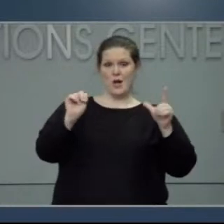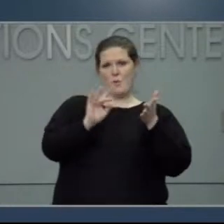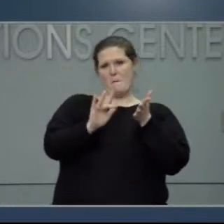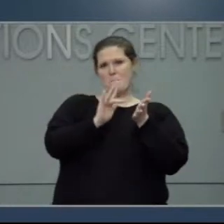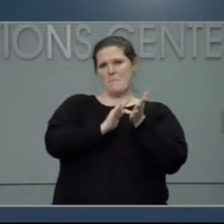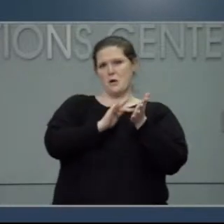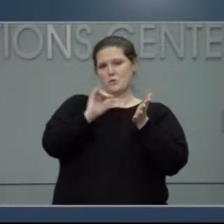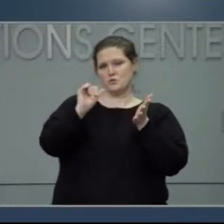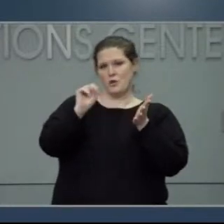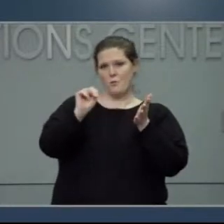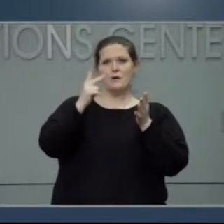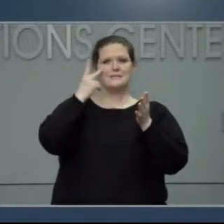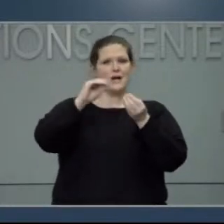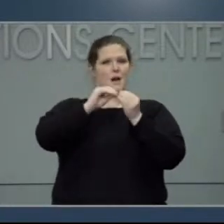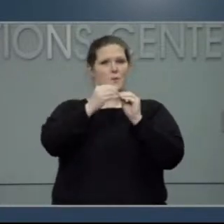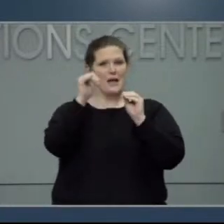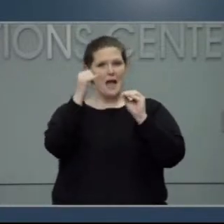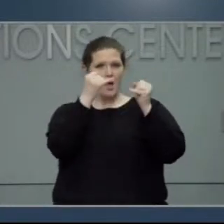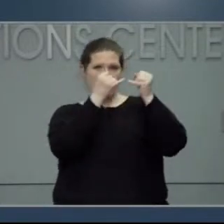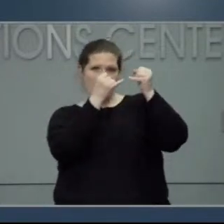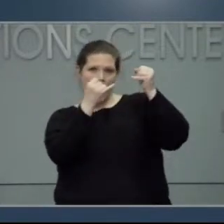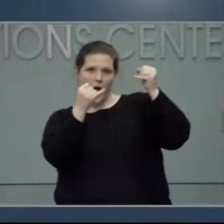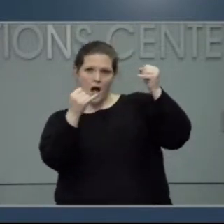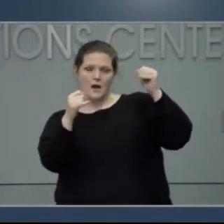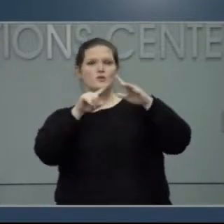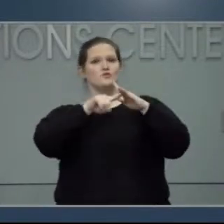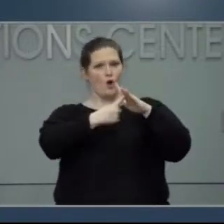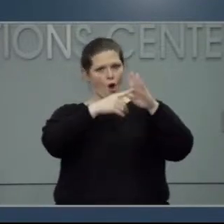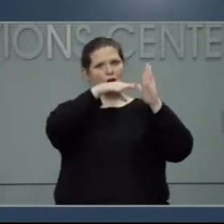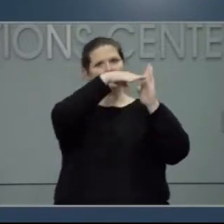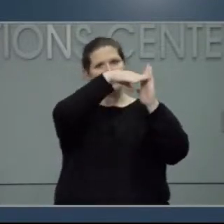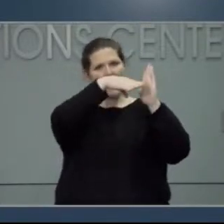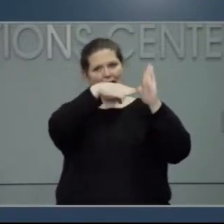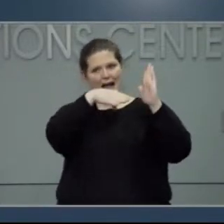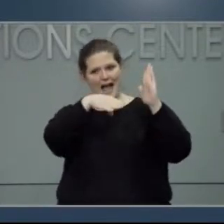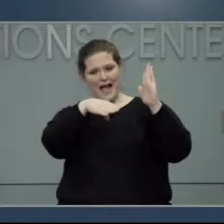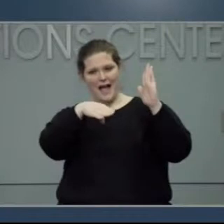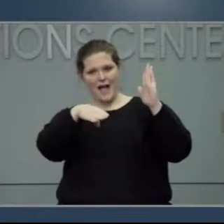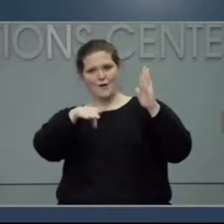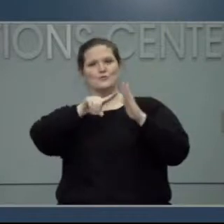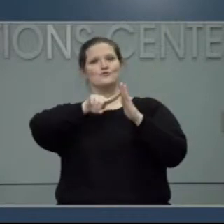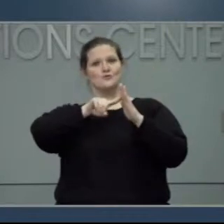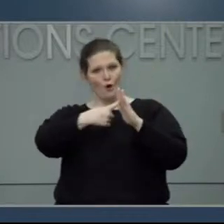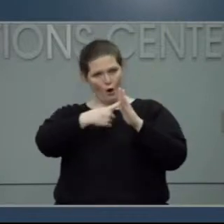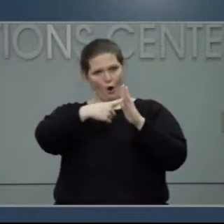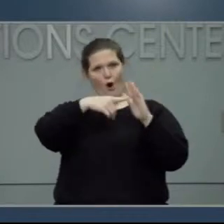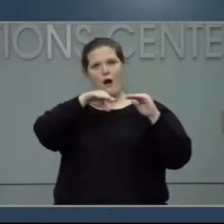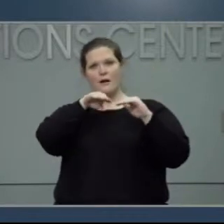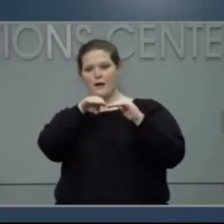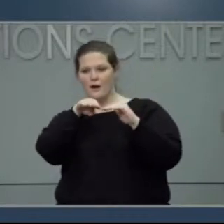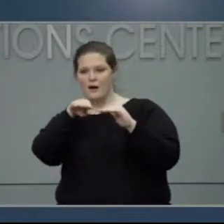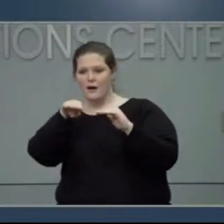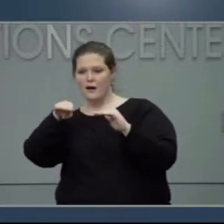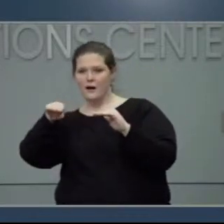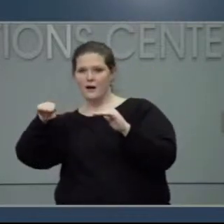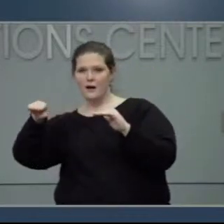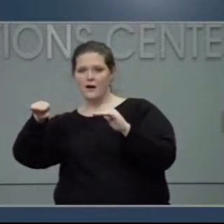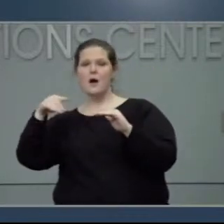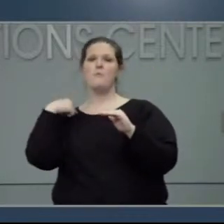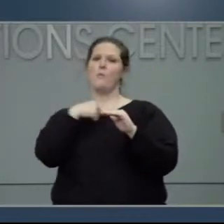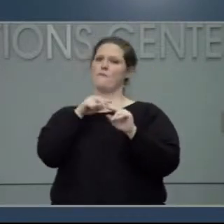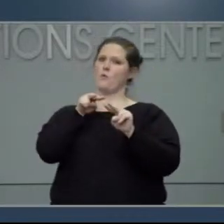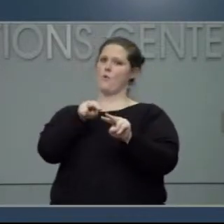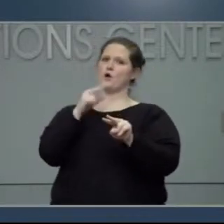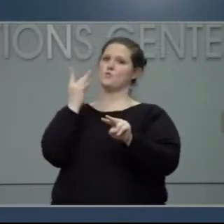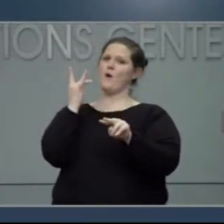are starting to plateau or level. We need to keep an eye on this, particularly with the new variants of the virus we're seeing